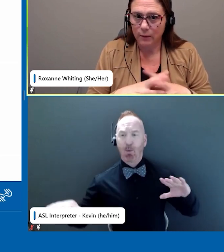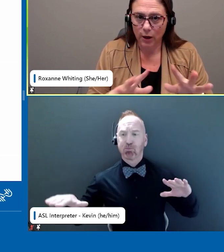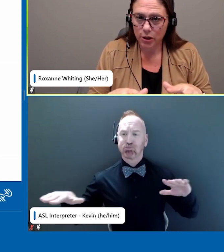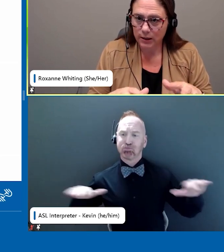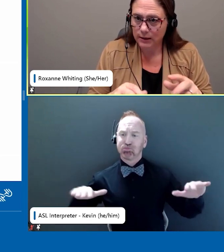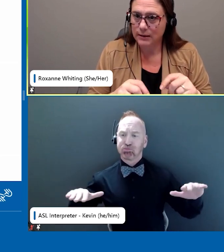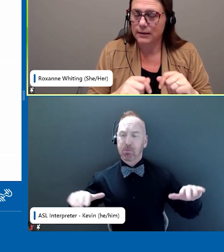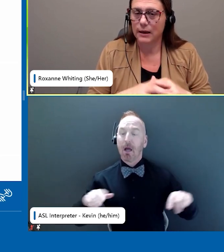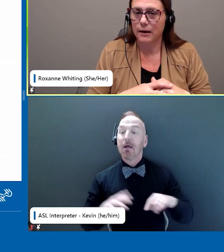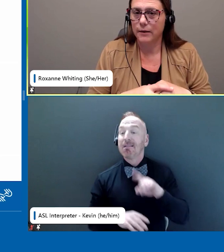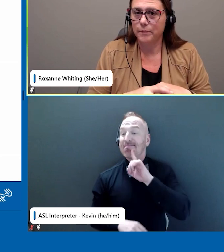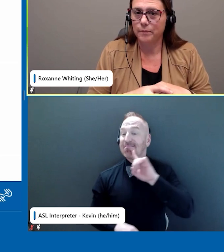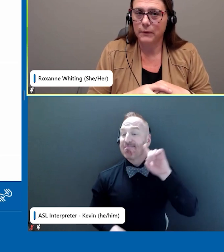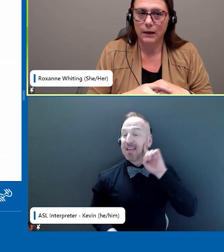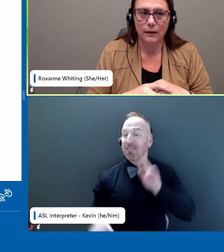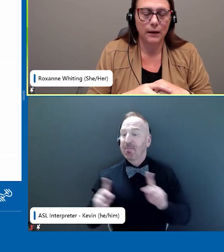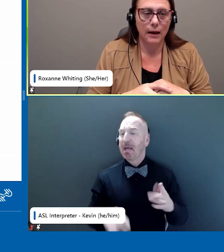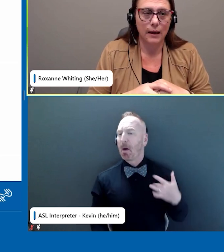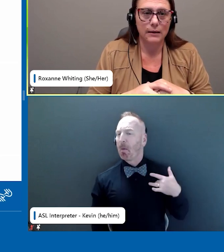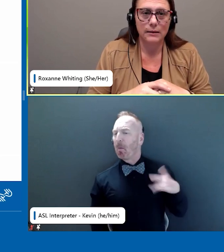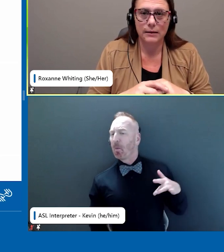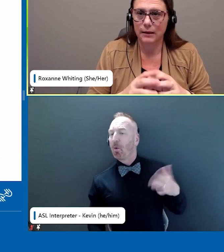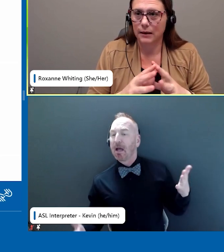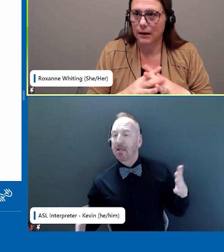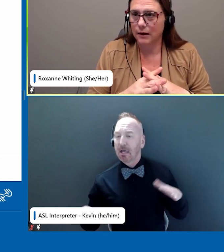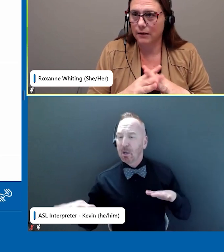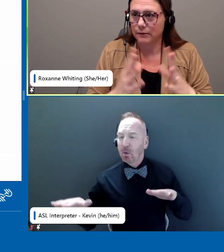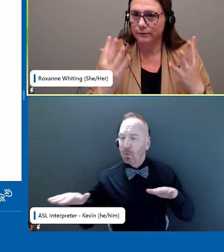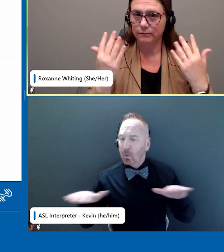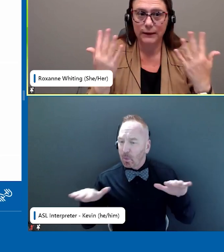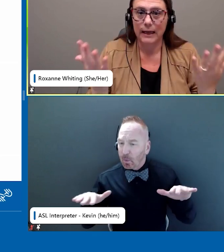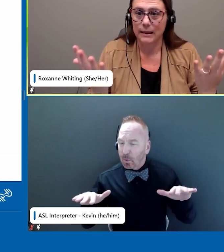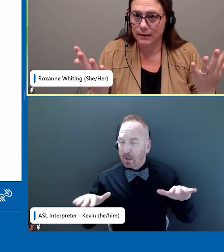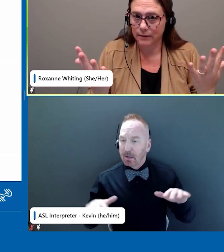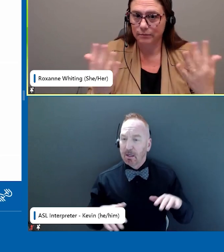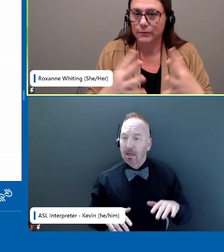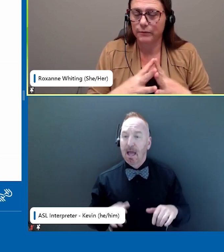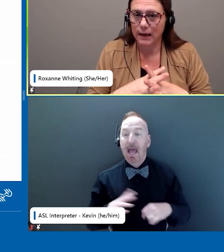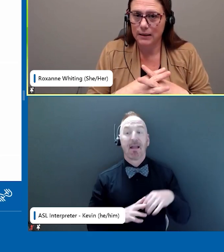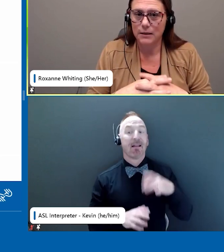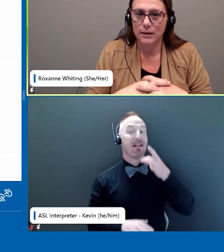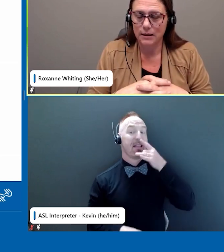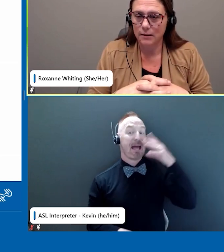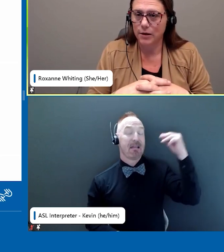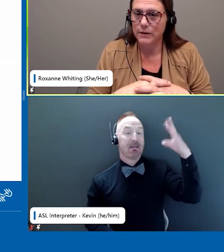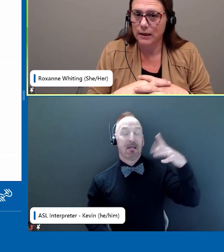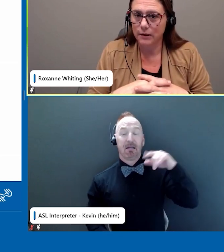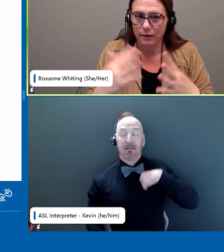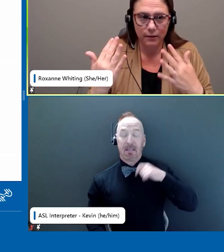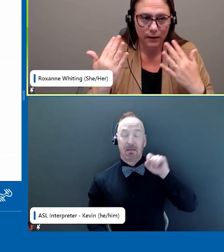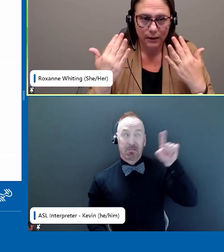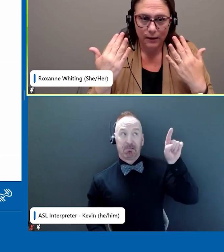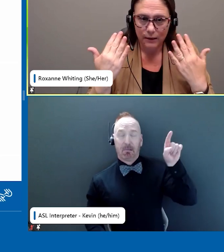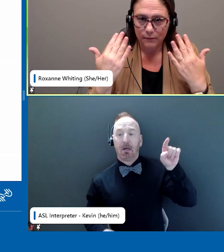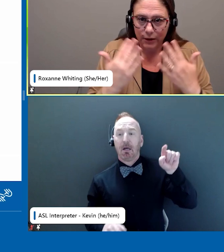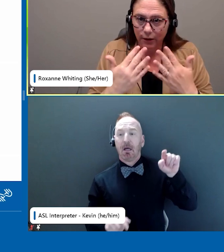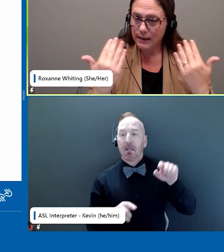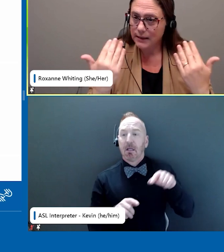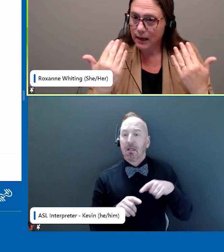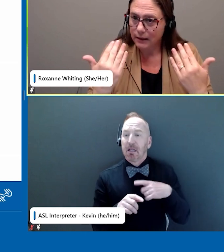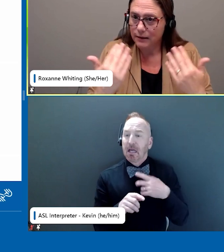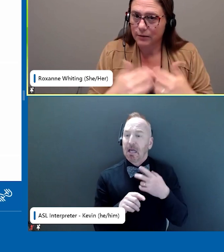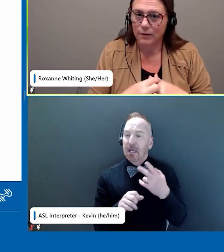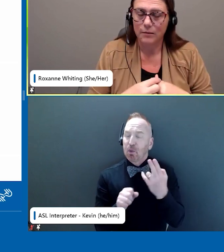to vibrations and lights, right? Just using